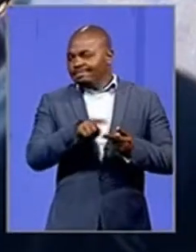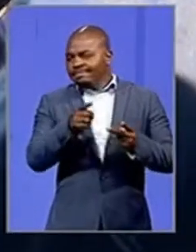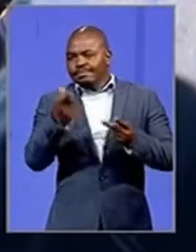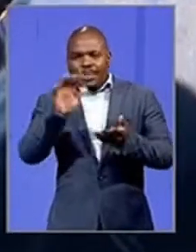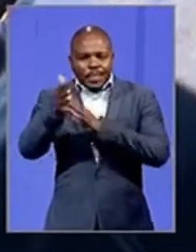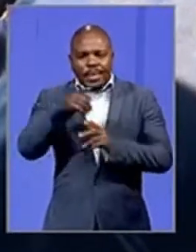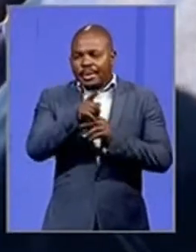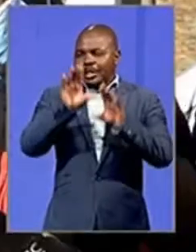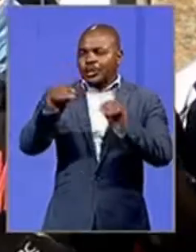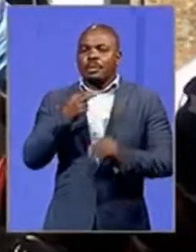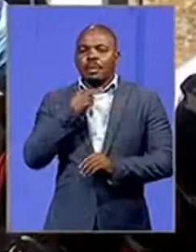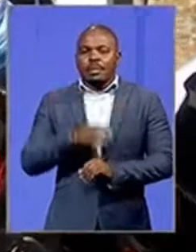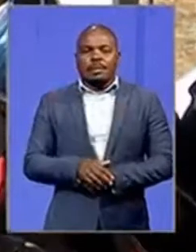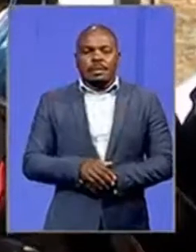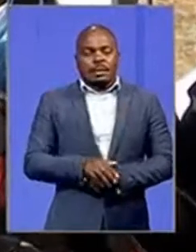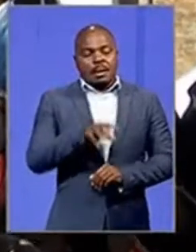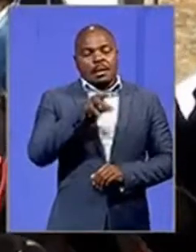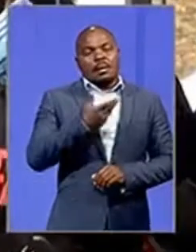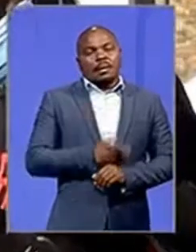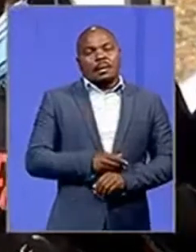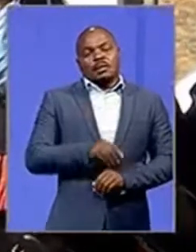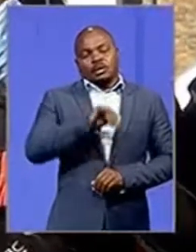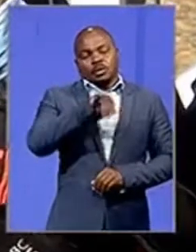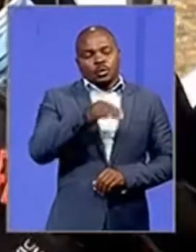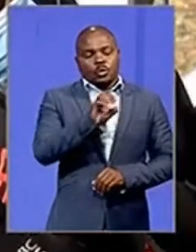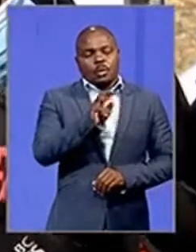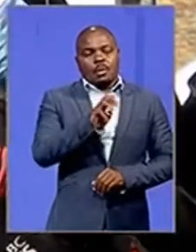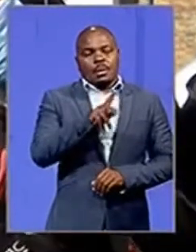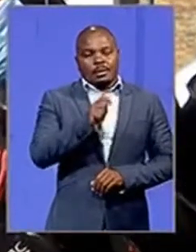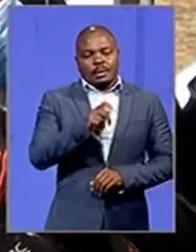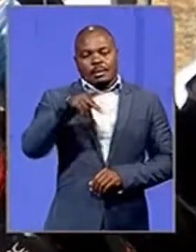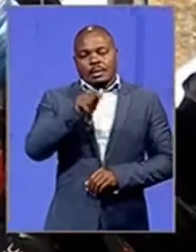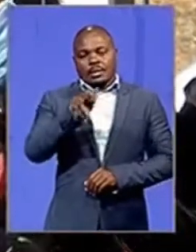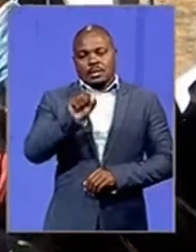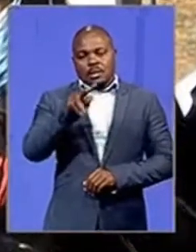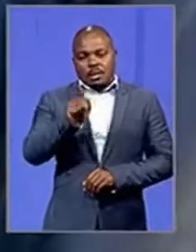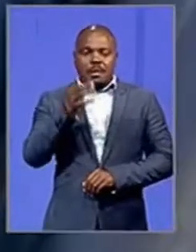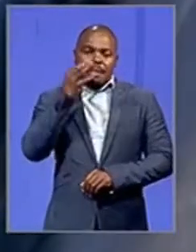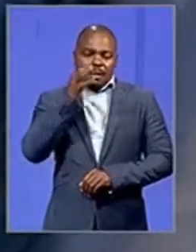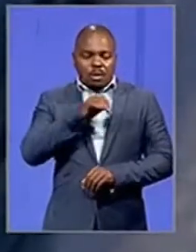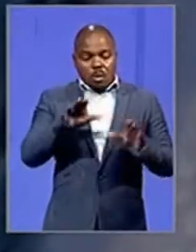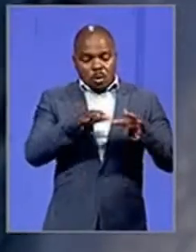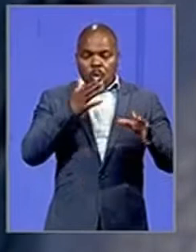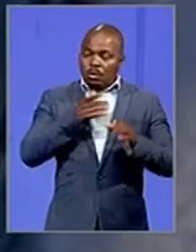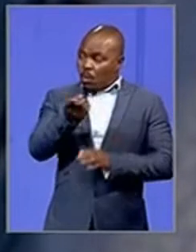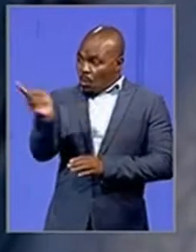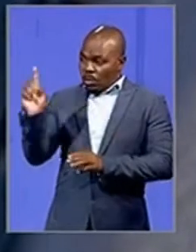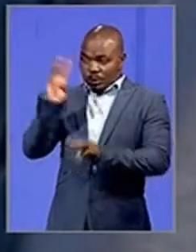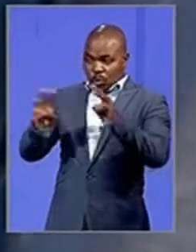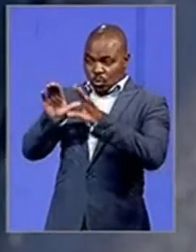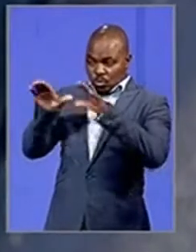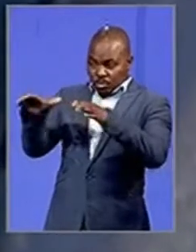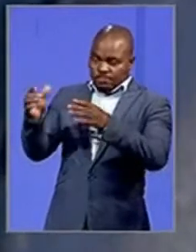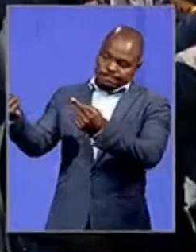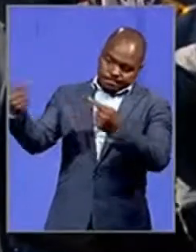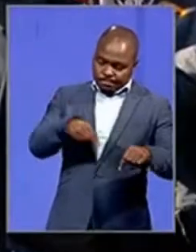mangwe. Joe Matt Peterson a re palamente e tlile go dira boikuelo go maphata otlhe a bosireletsi go tlhagelela pele ga kgotla tebang le